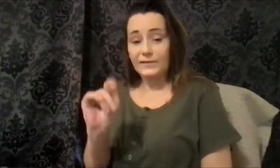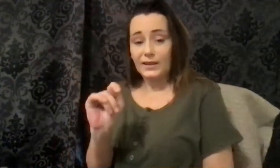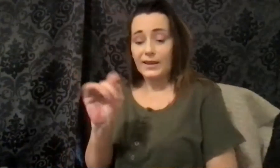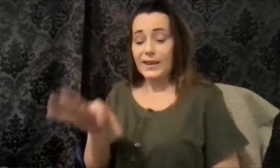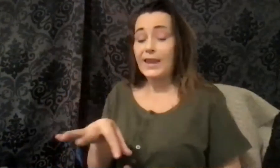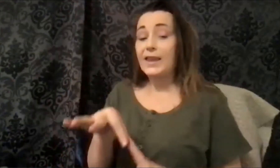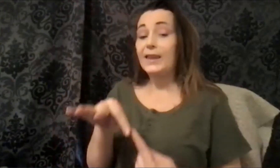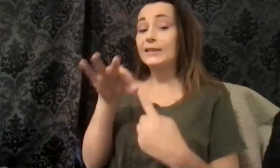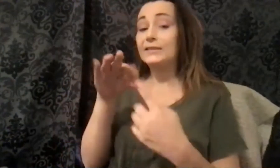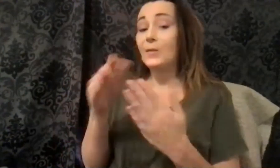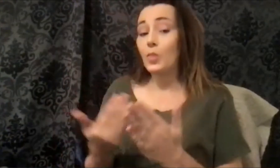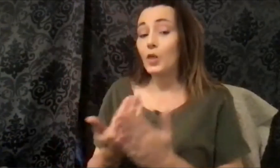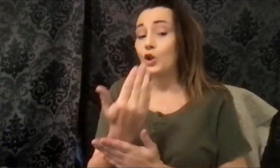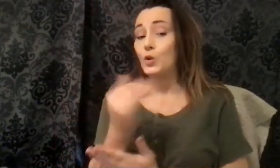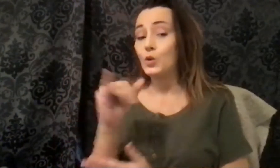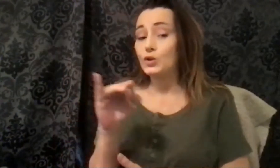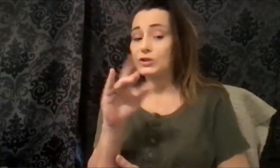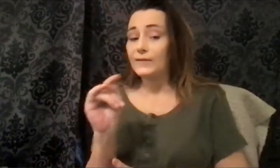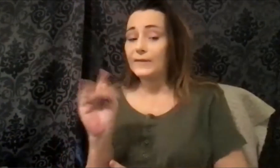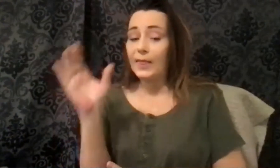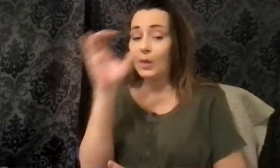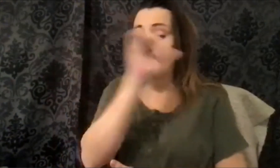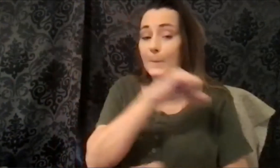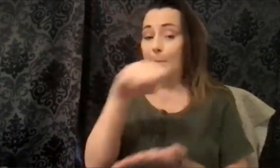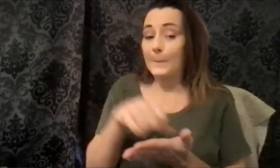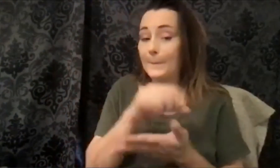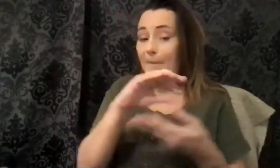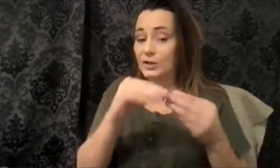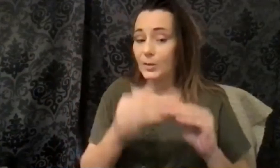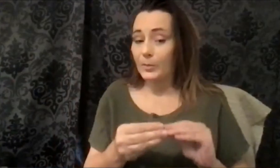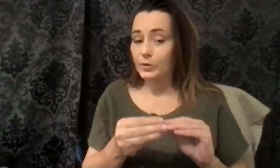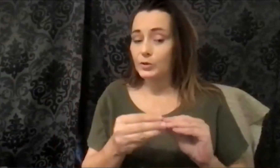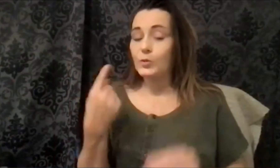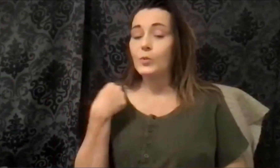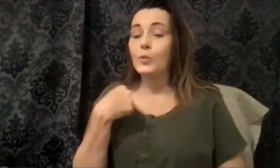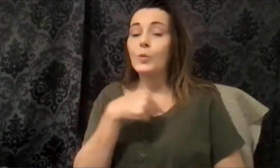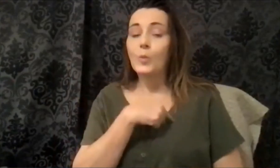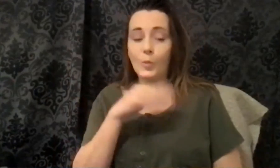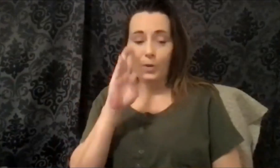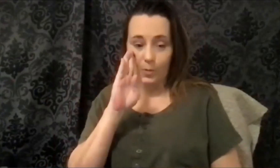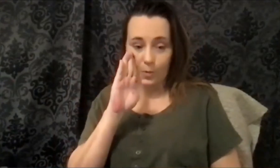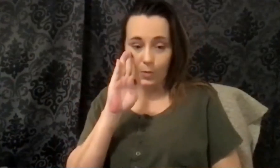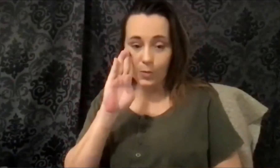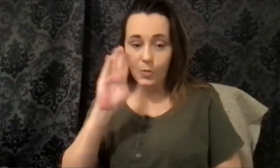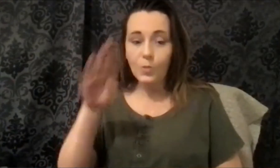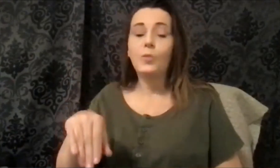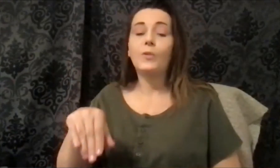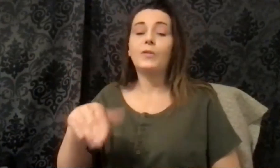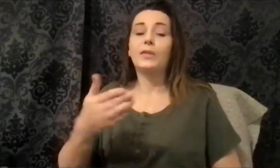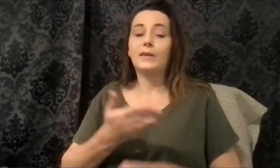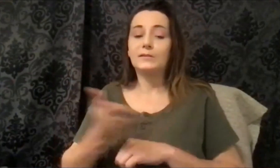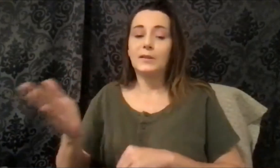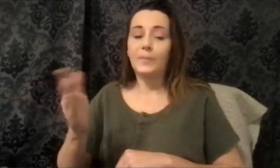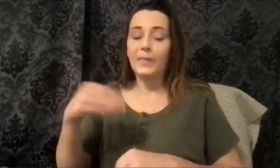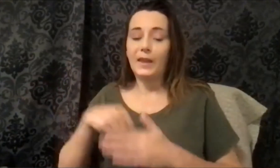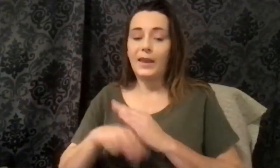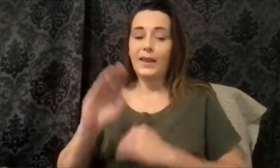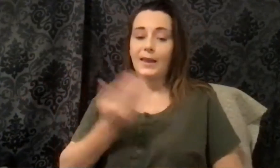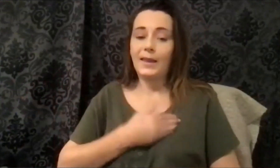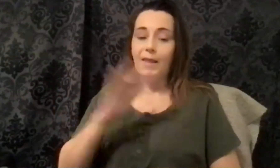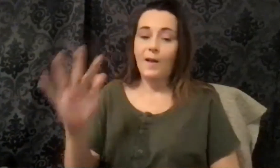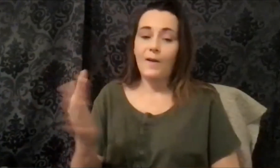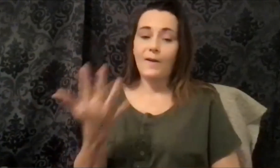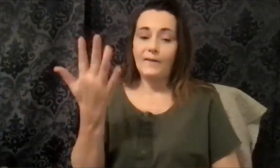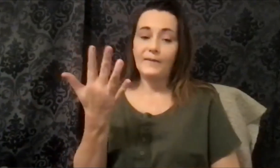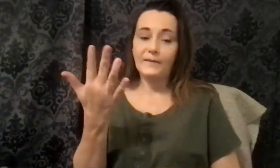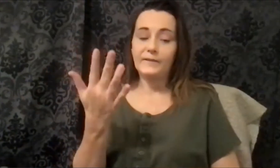just for today where there's missing page numbers. We know that is something that is in our 5th edition